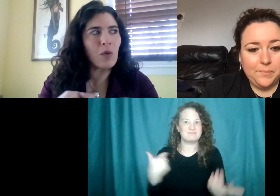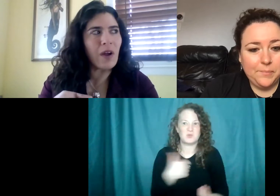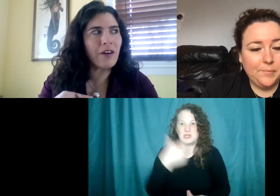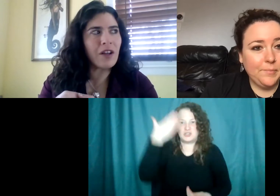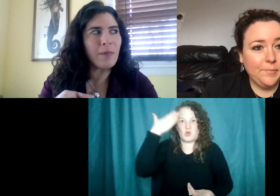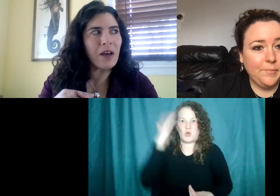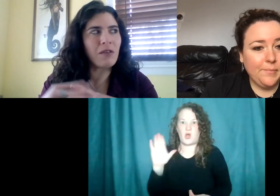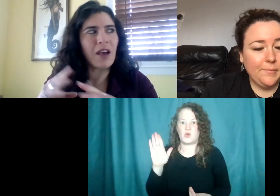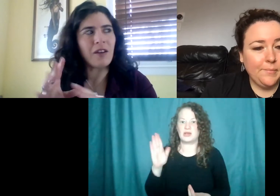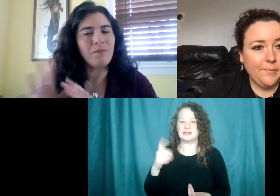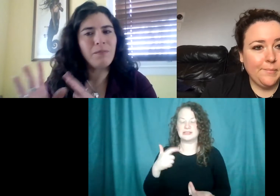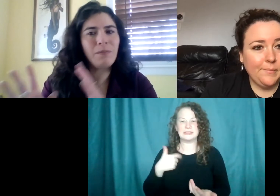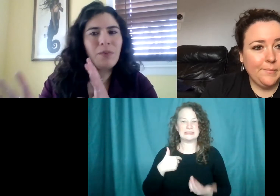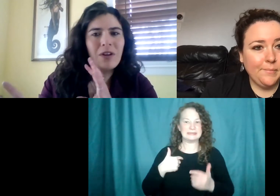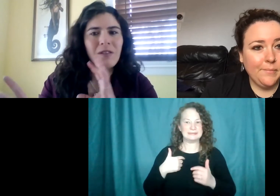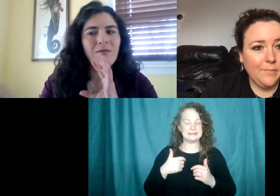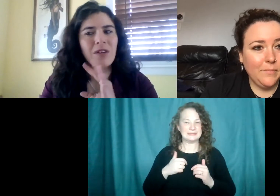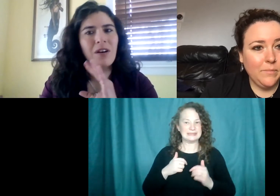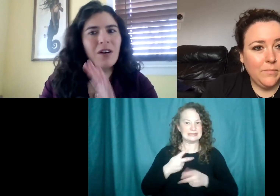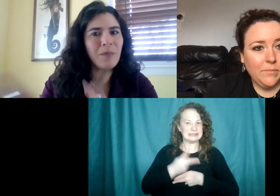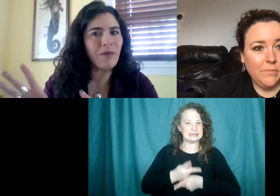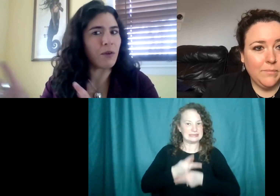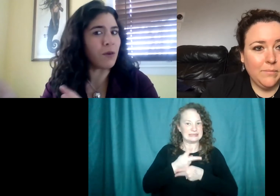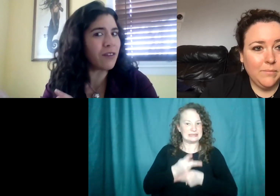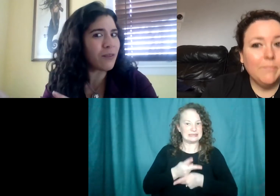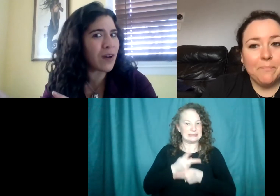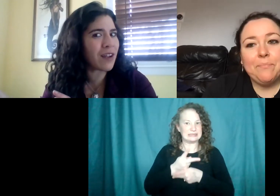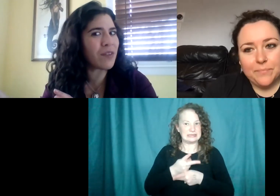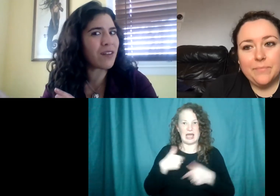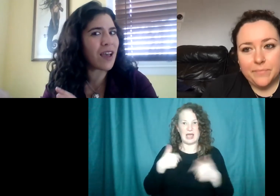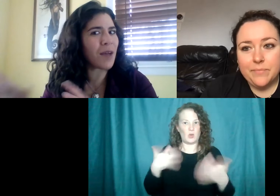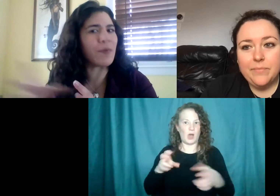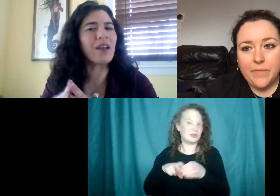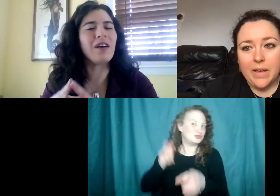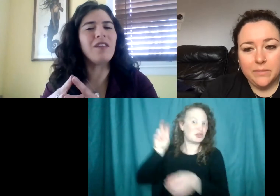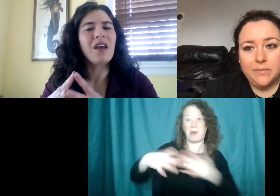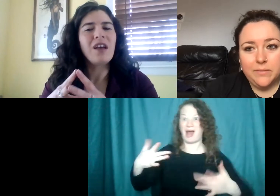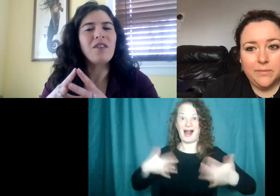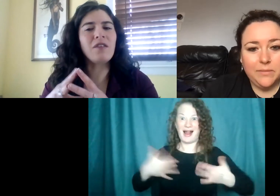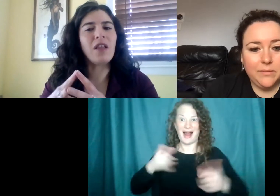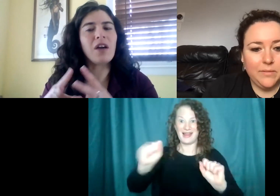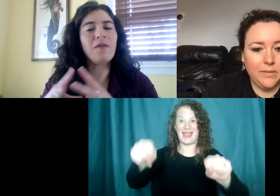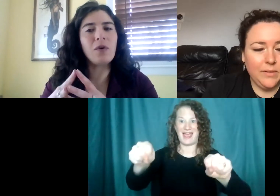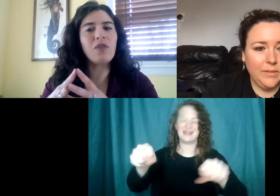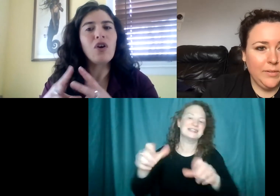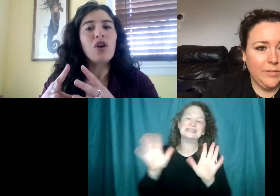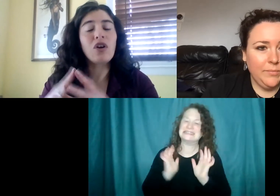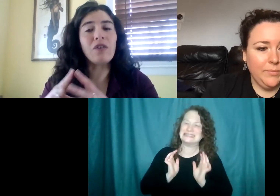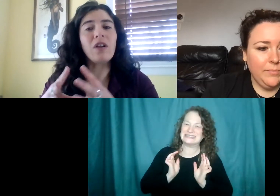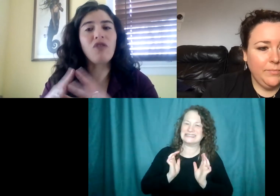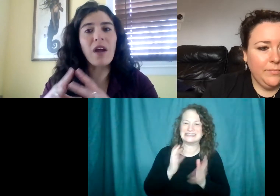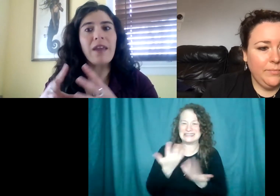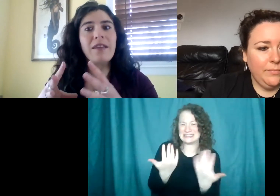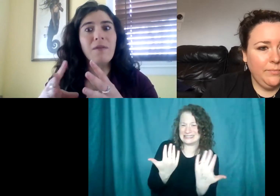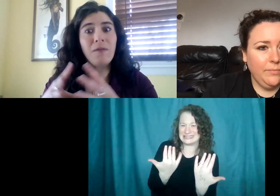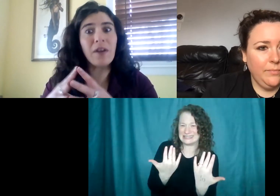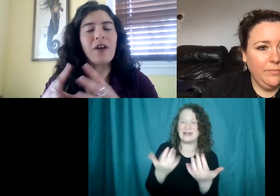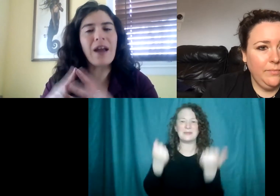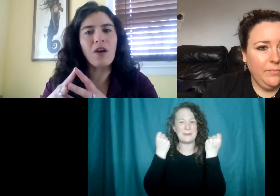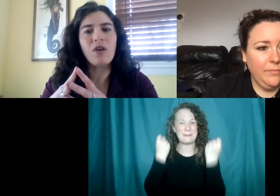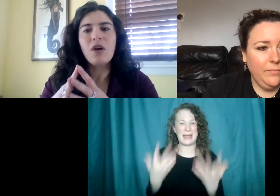personally wary about kind of putting the cart before the horse when it comes to that, because there's a lot of folks currently trying